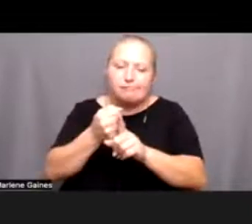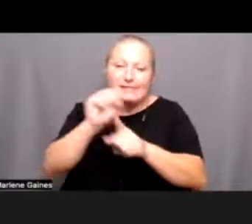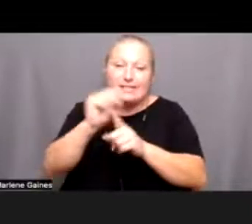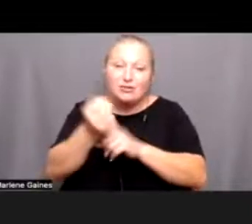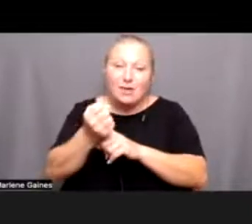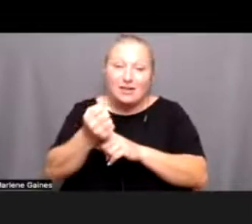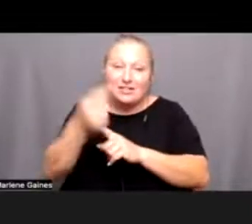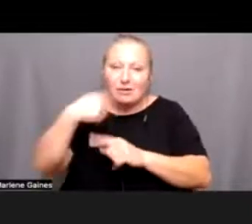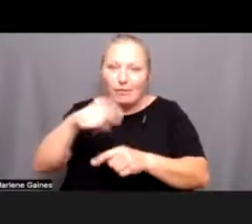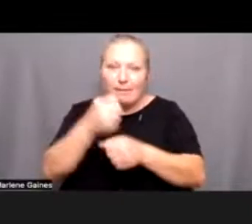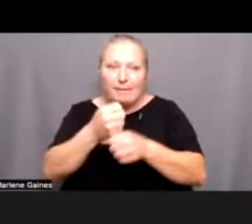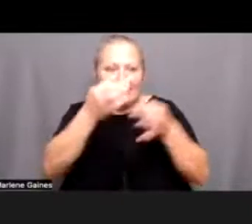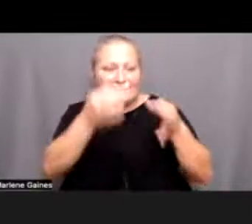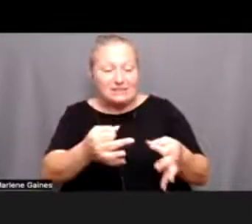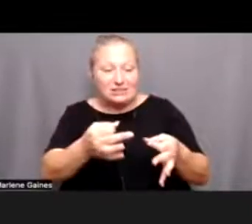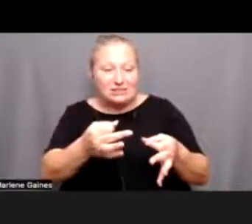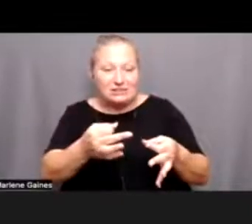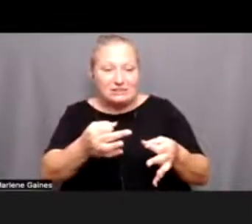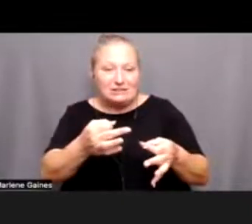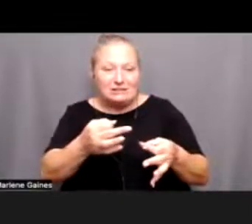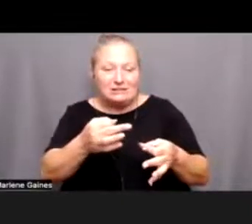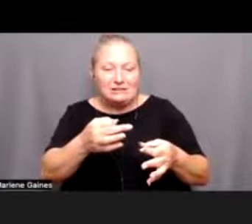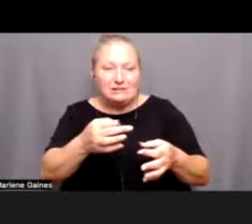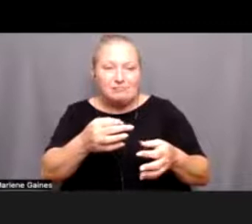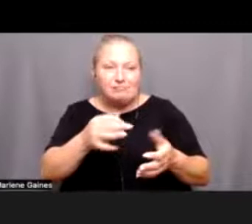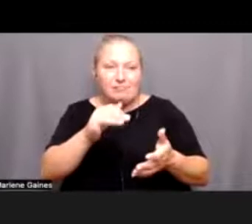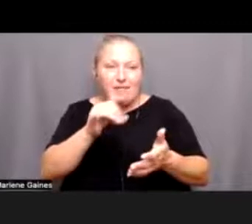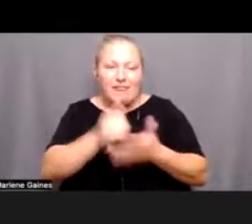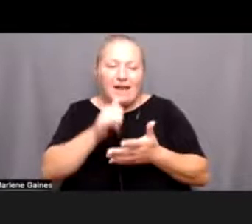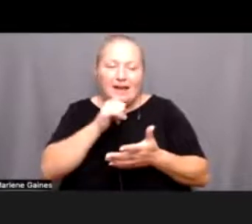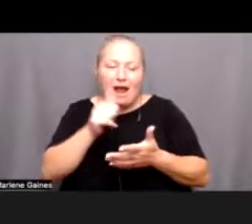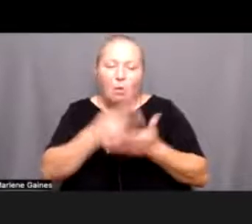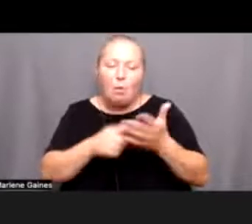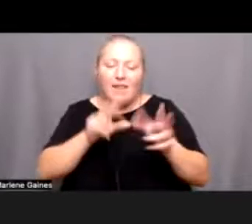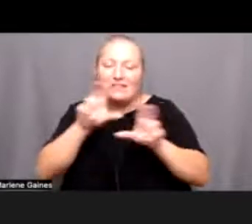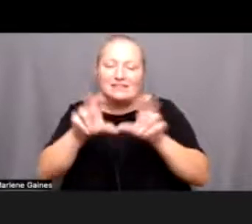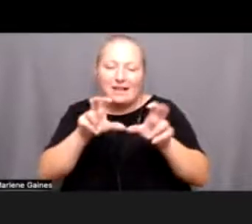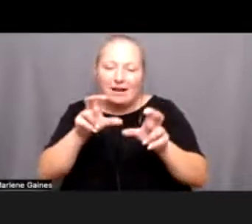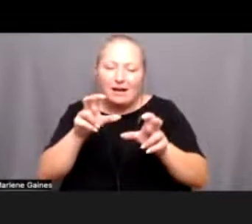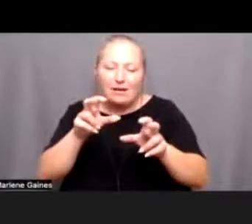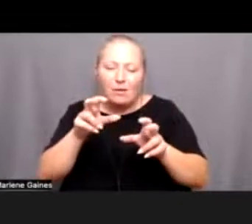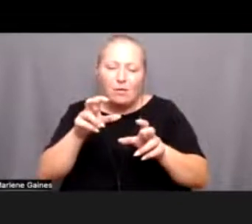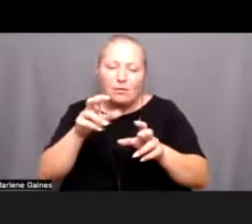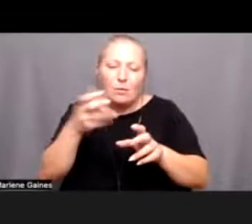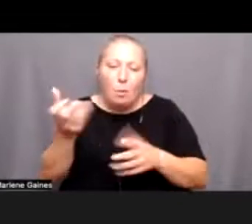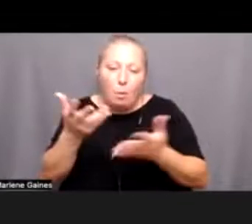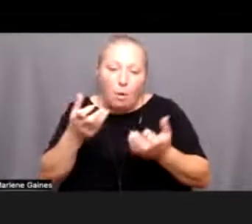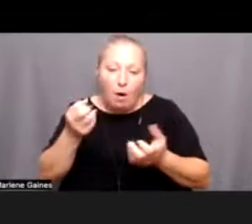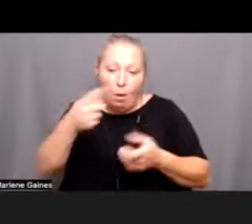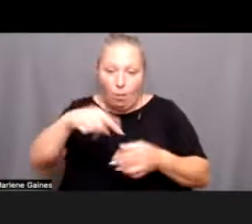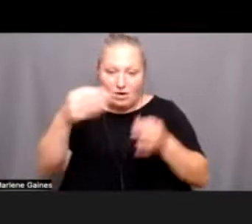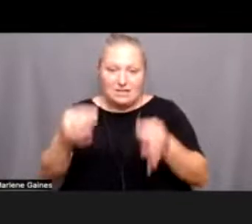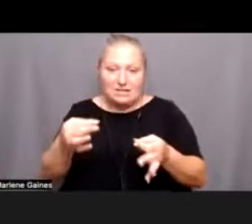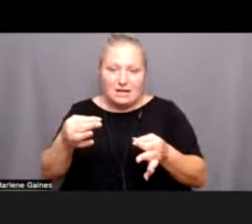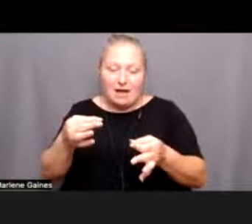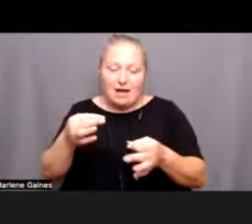certain decisions and then that's actually not what the stakeholders want, or that we've decided based on